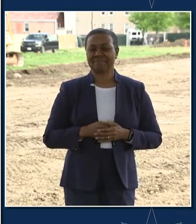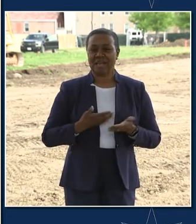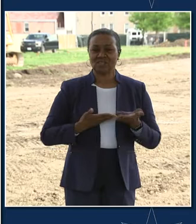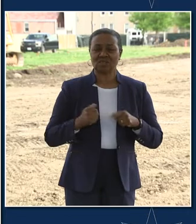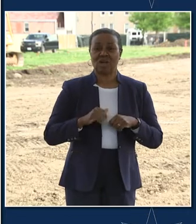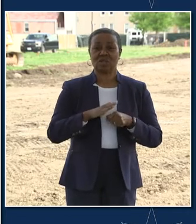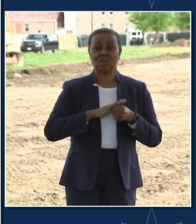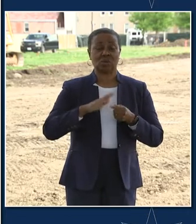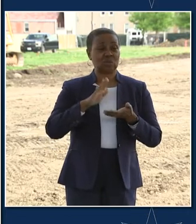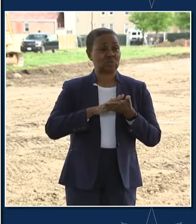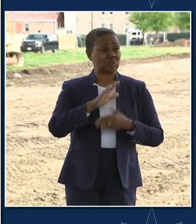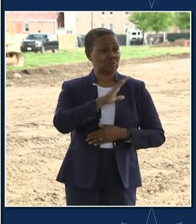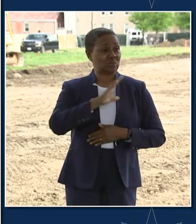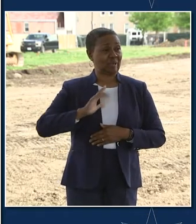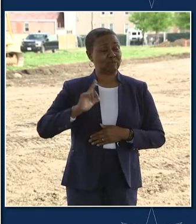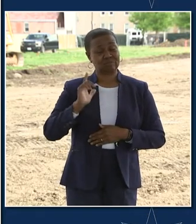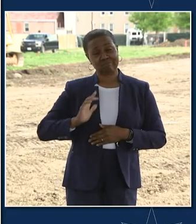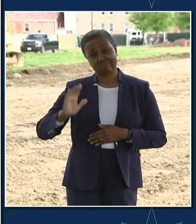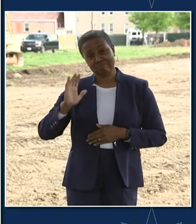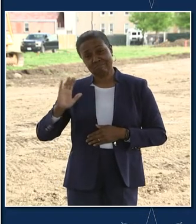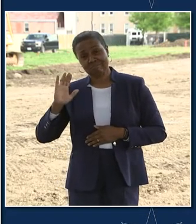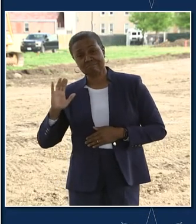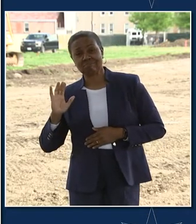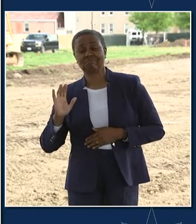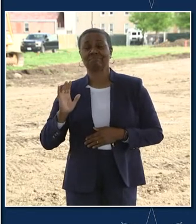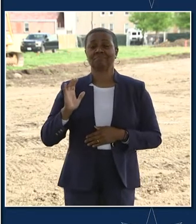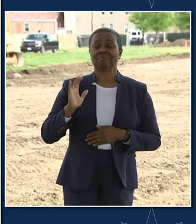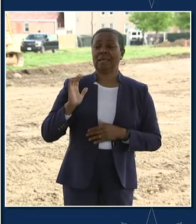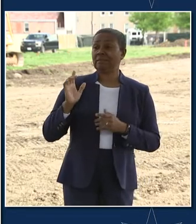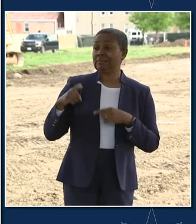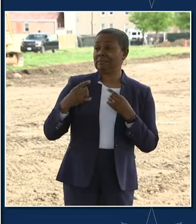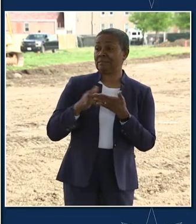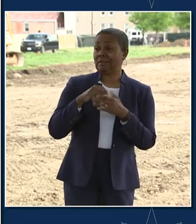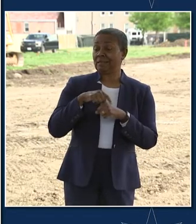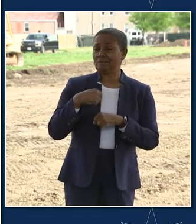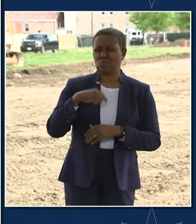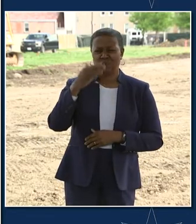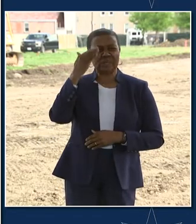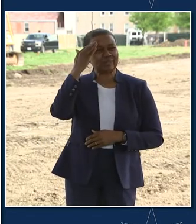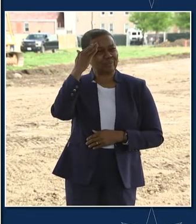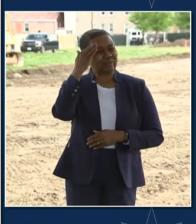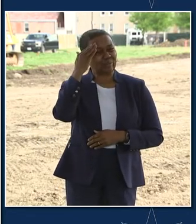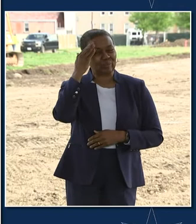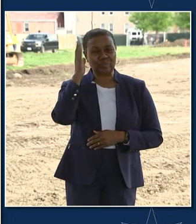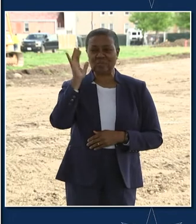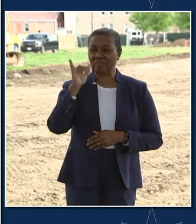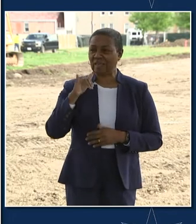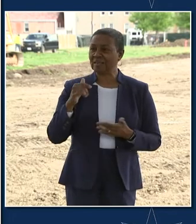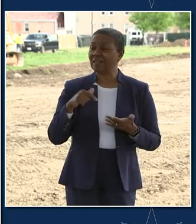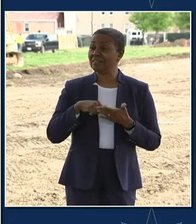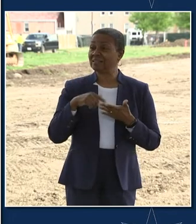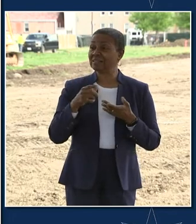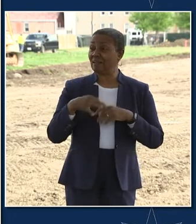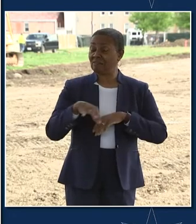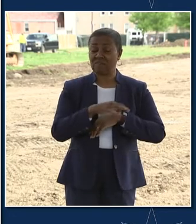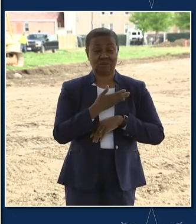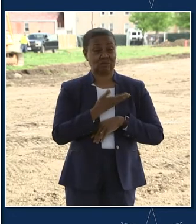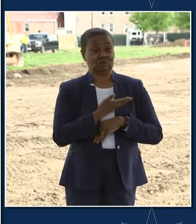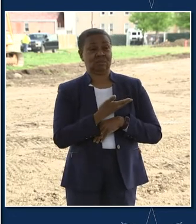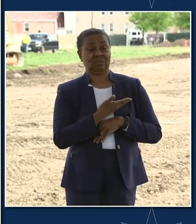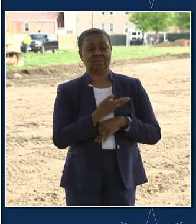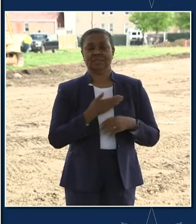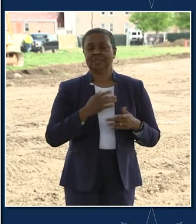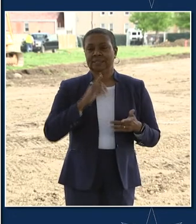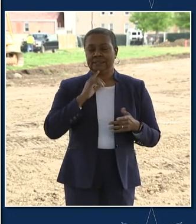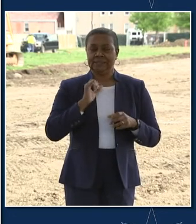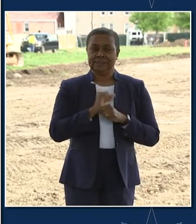school council here some years ago, and ever since then we knew that this turf field